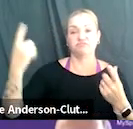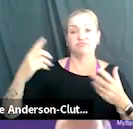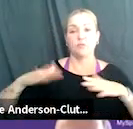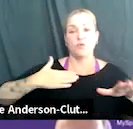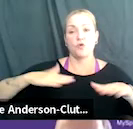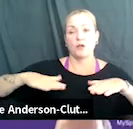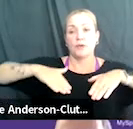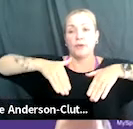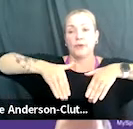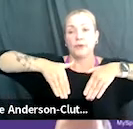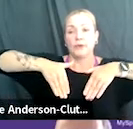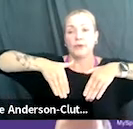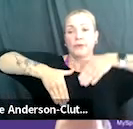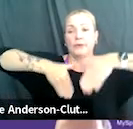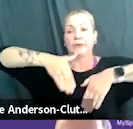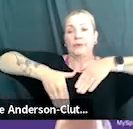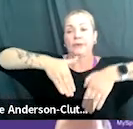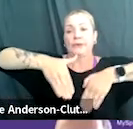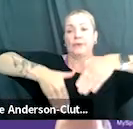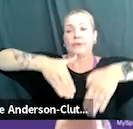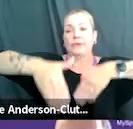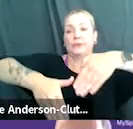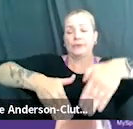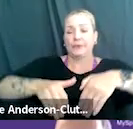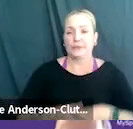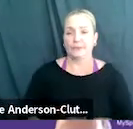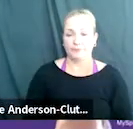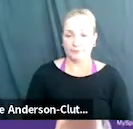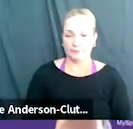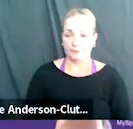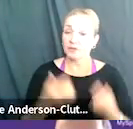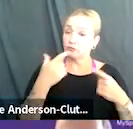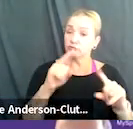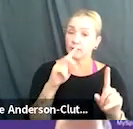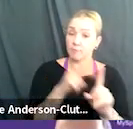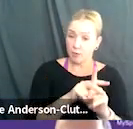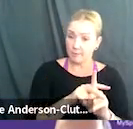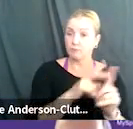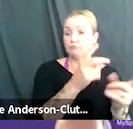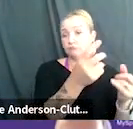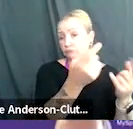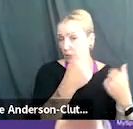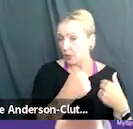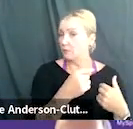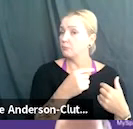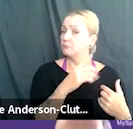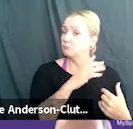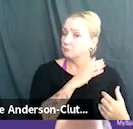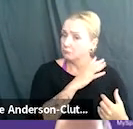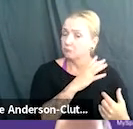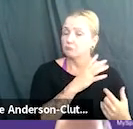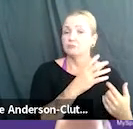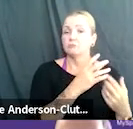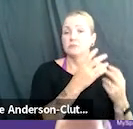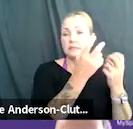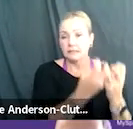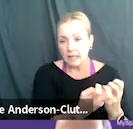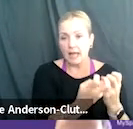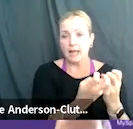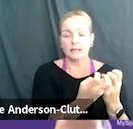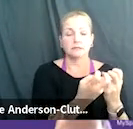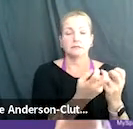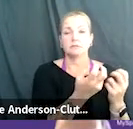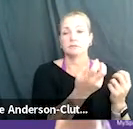mom and occasionally wandered around the room, but really didn't walk very far. And when his mom would ask him questions, or when